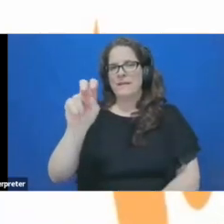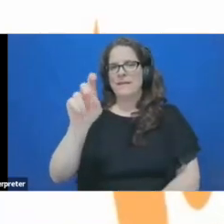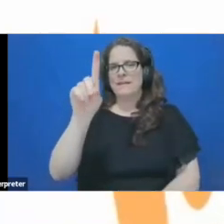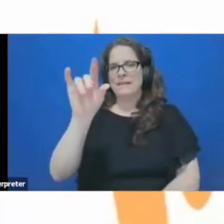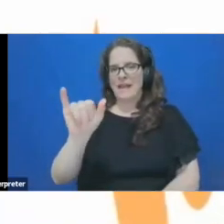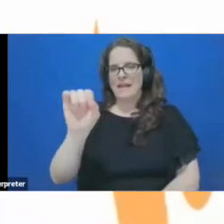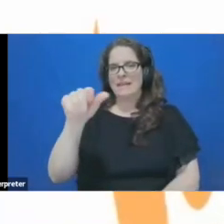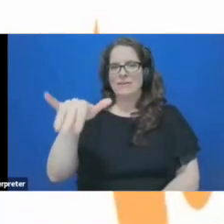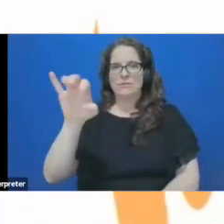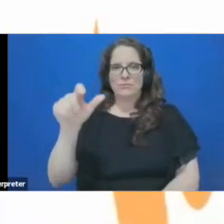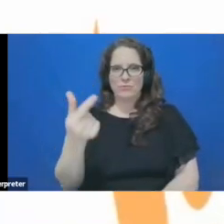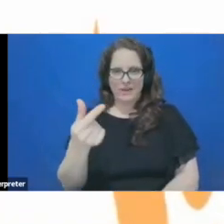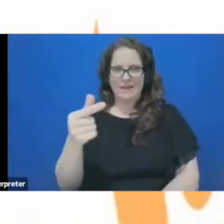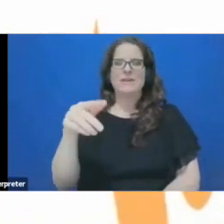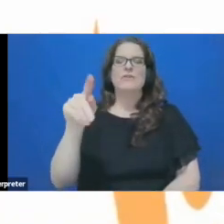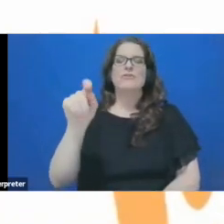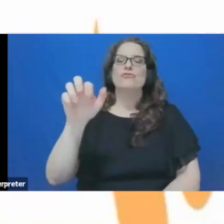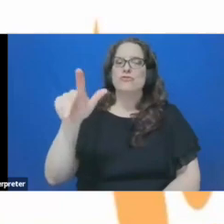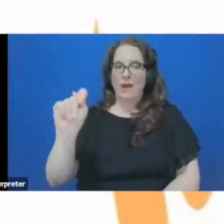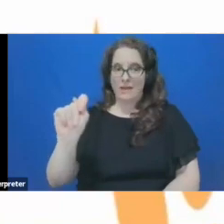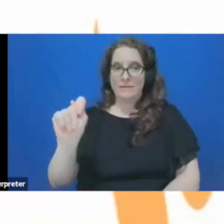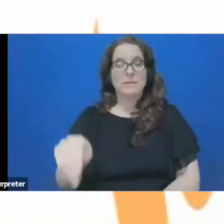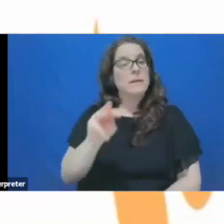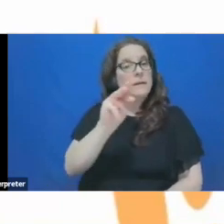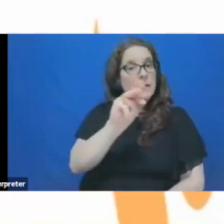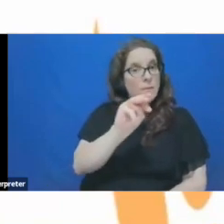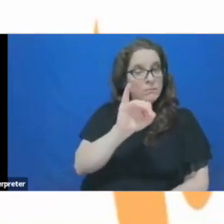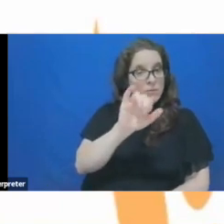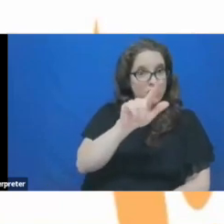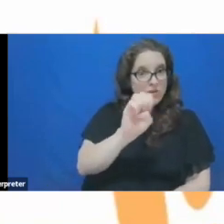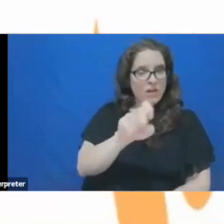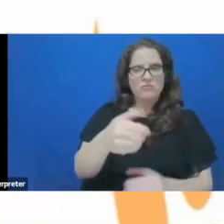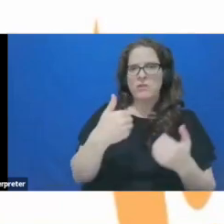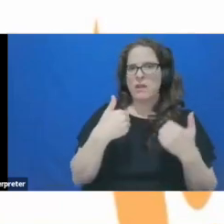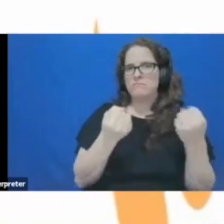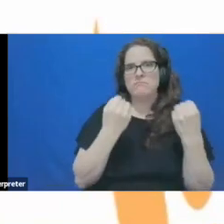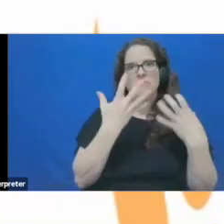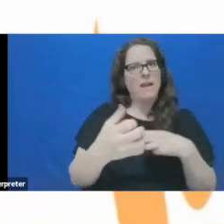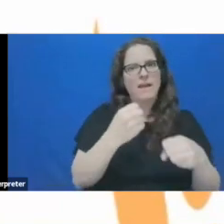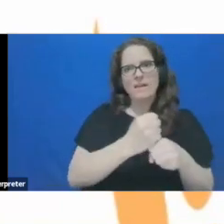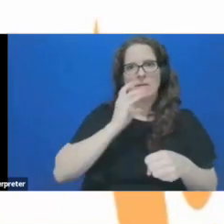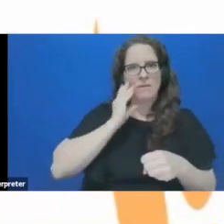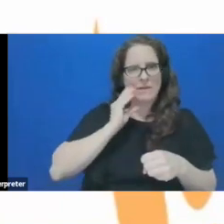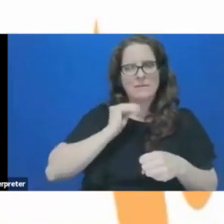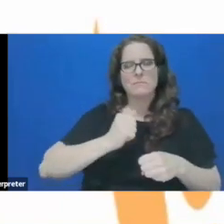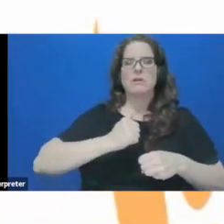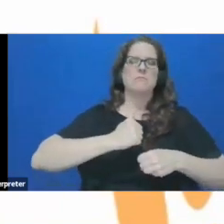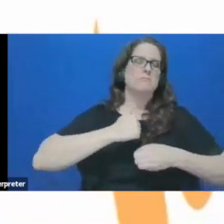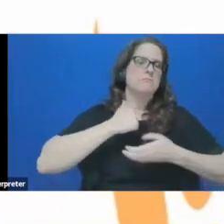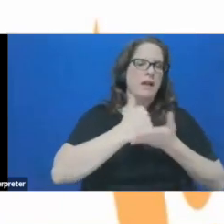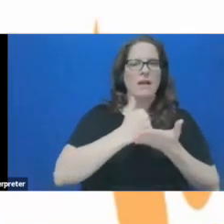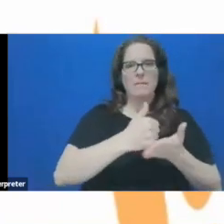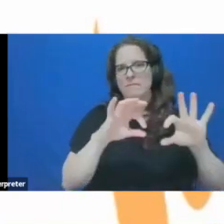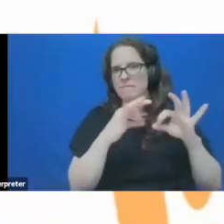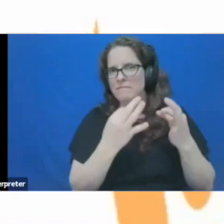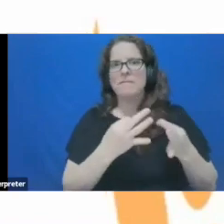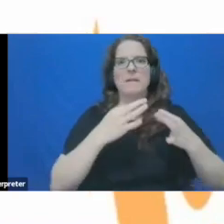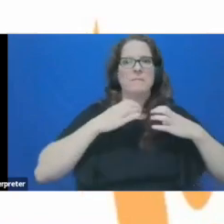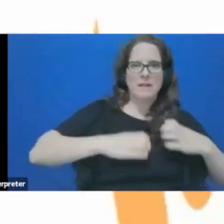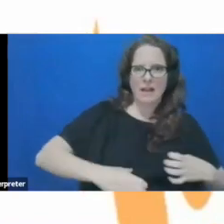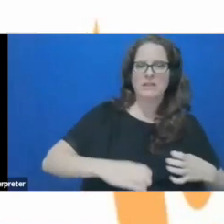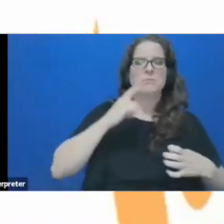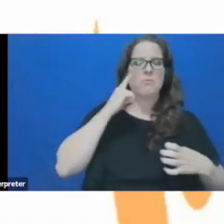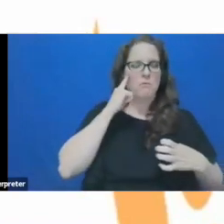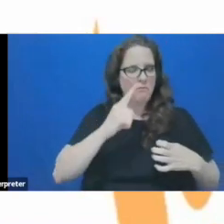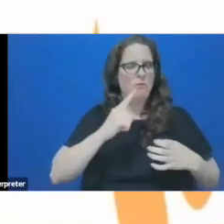consulting clients and advisors in the financial services industry, with specialties in estate planning and business succession planning. She